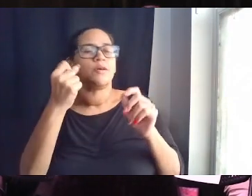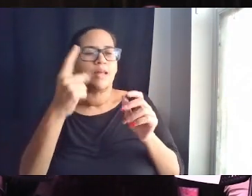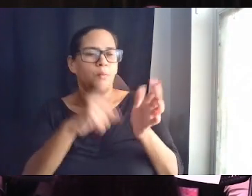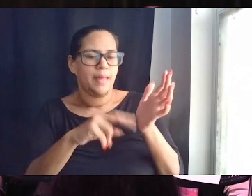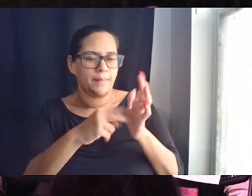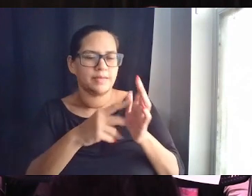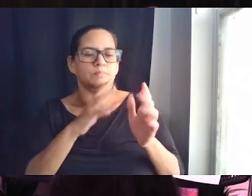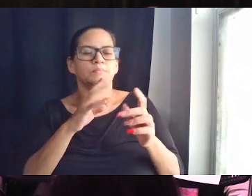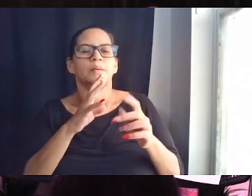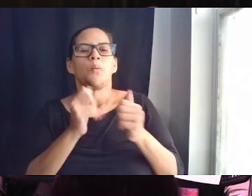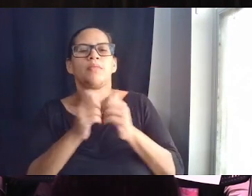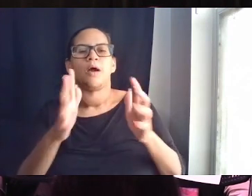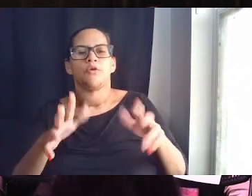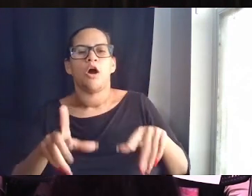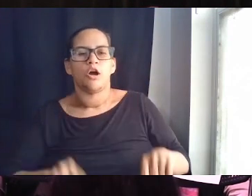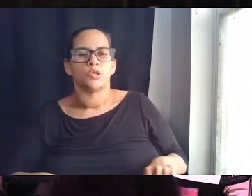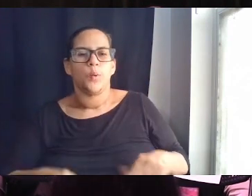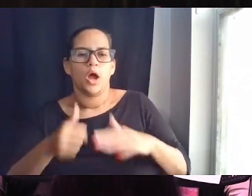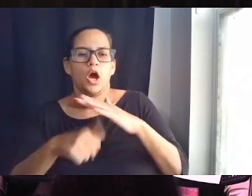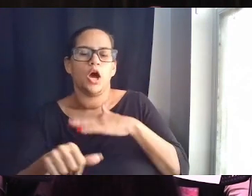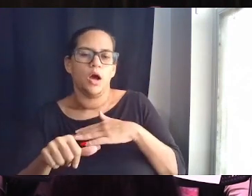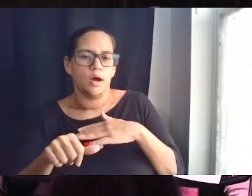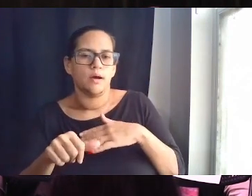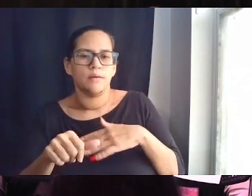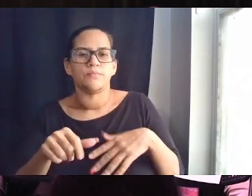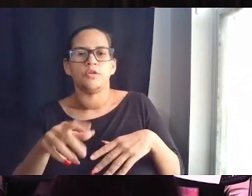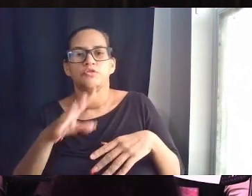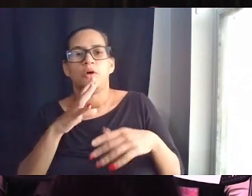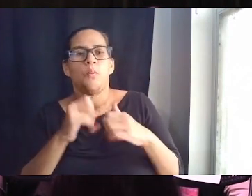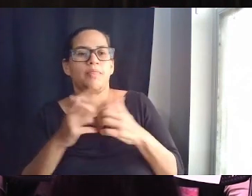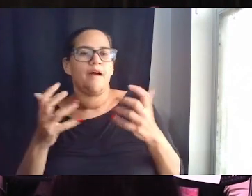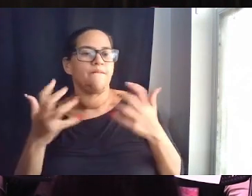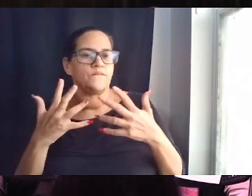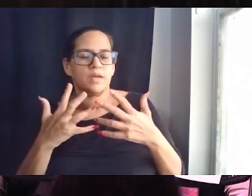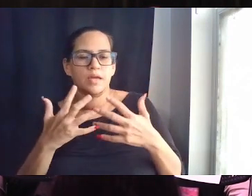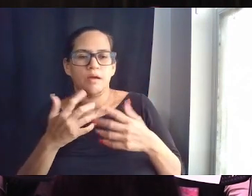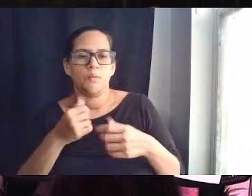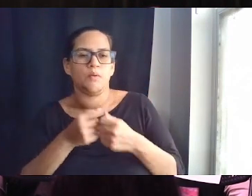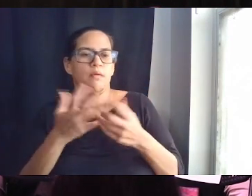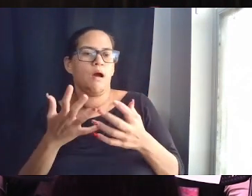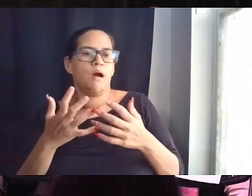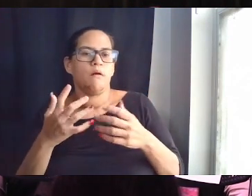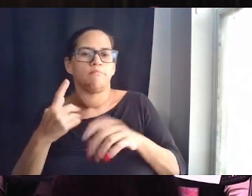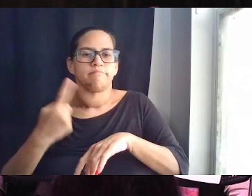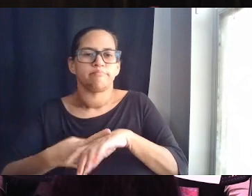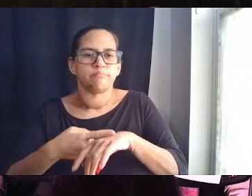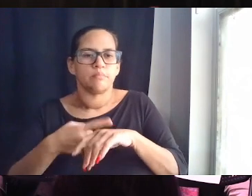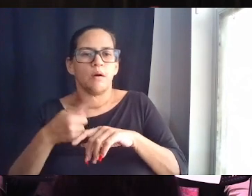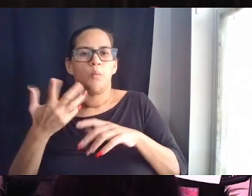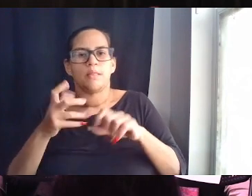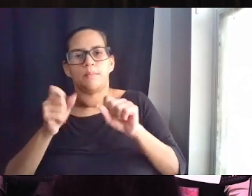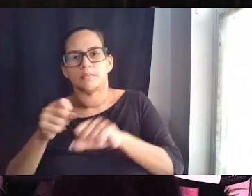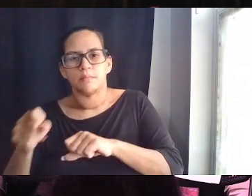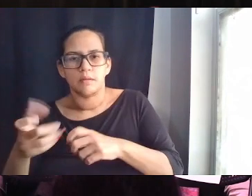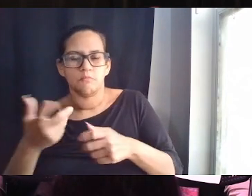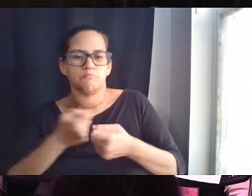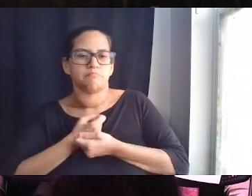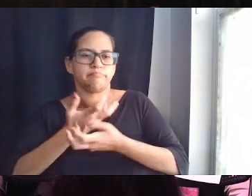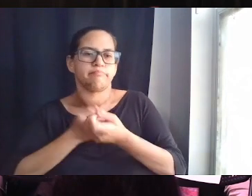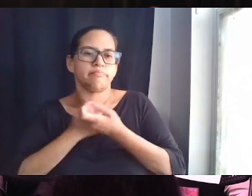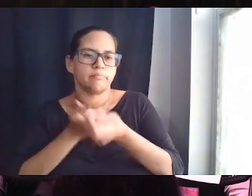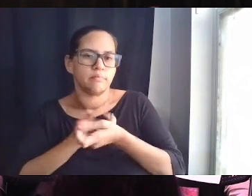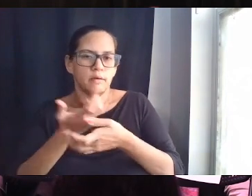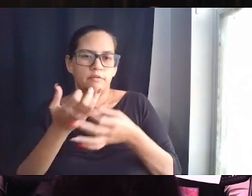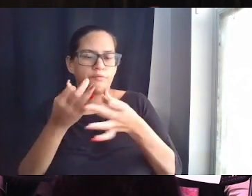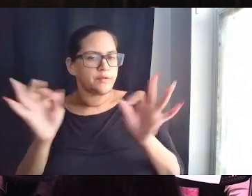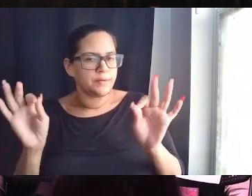talk without fear, without repercussion, about what the possibilities were. And what was really exciting,